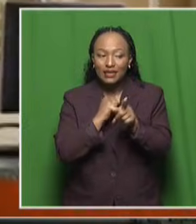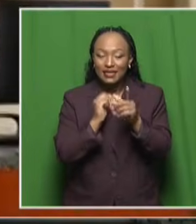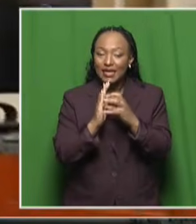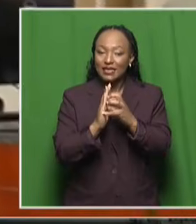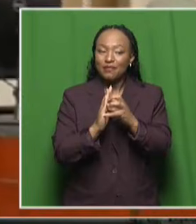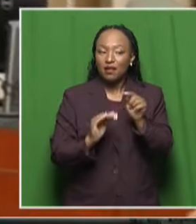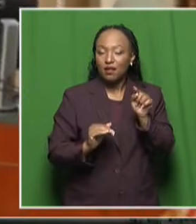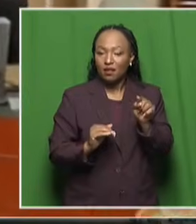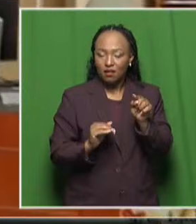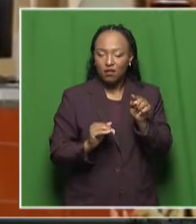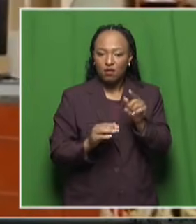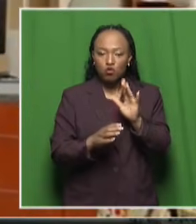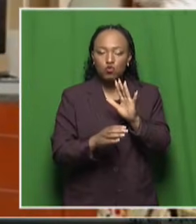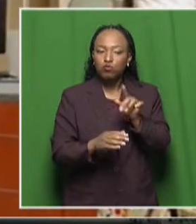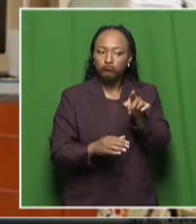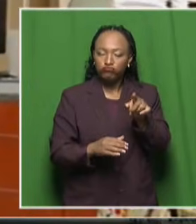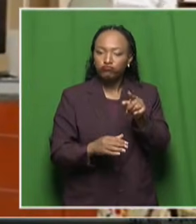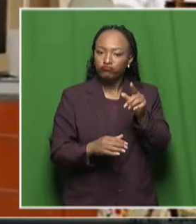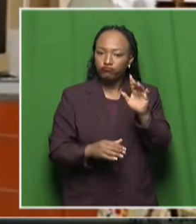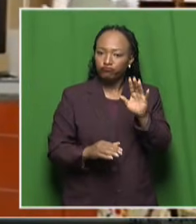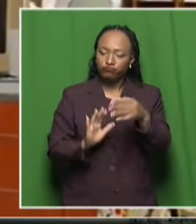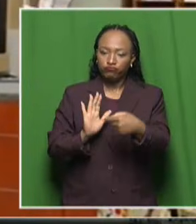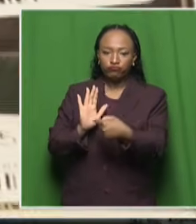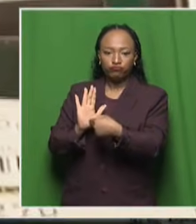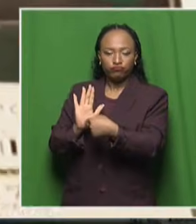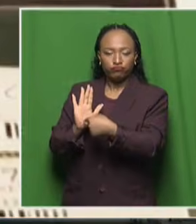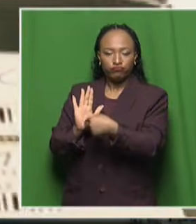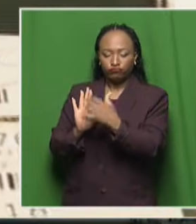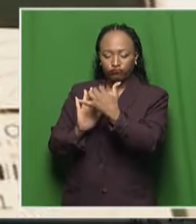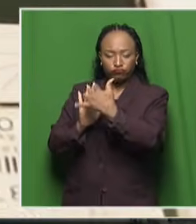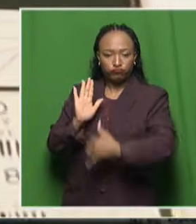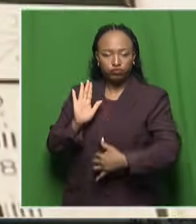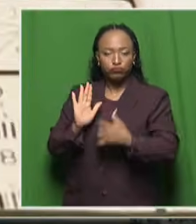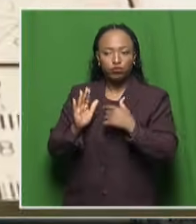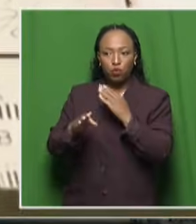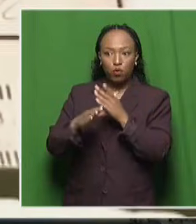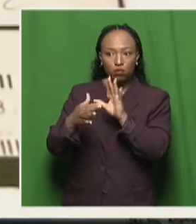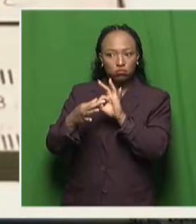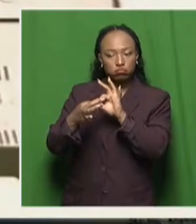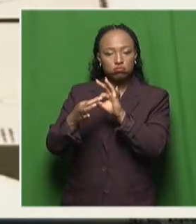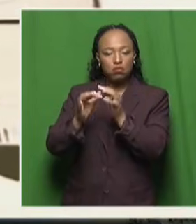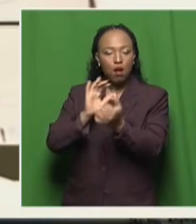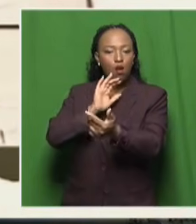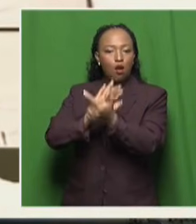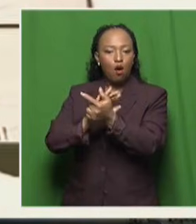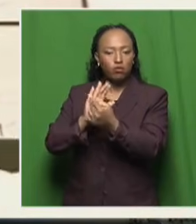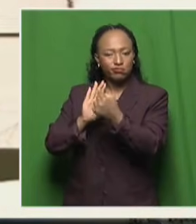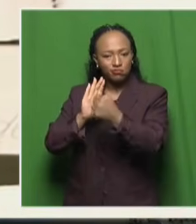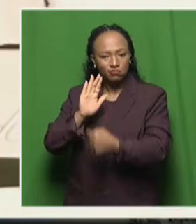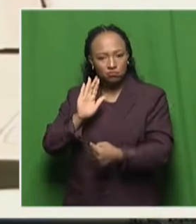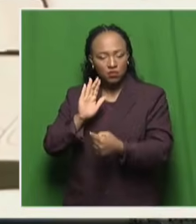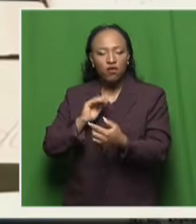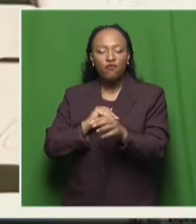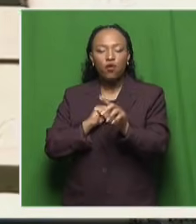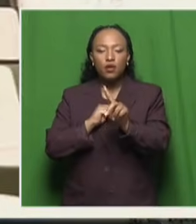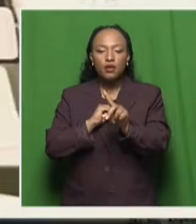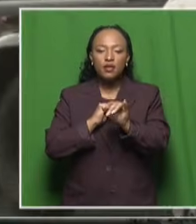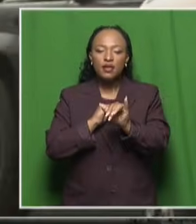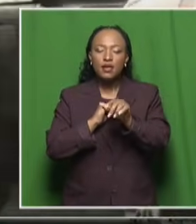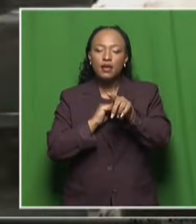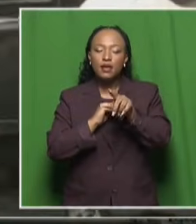example where you invoke the diplomatic function and argue on the basis of that. And I think in this respect, South